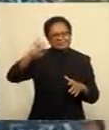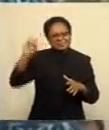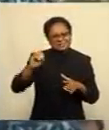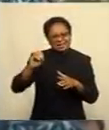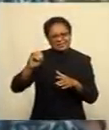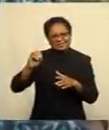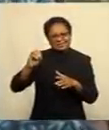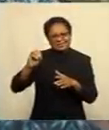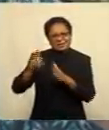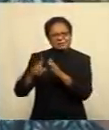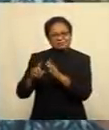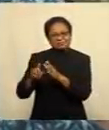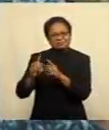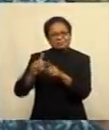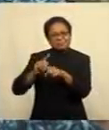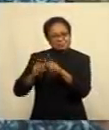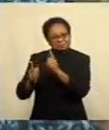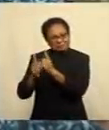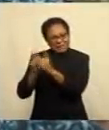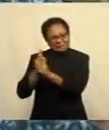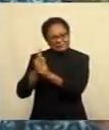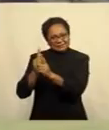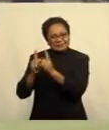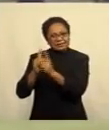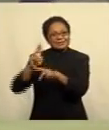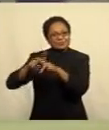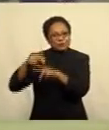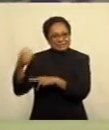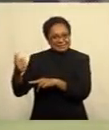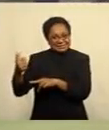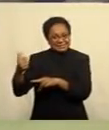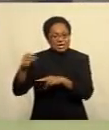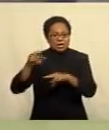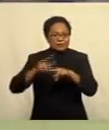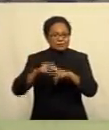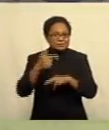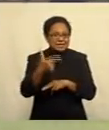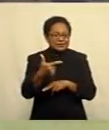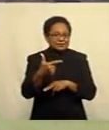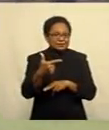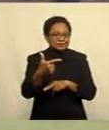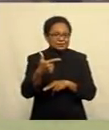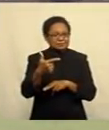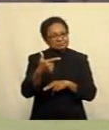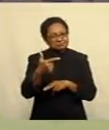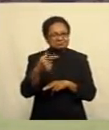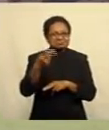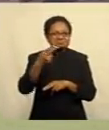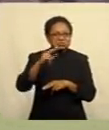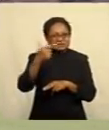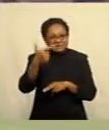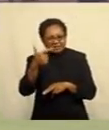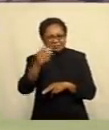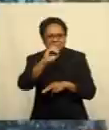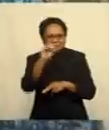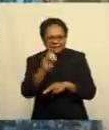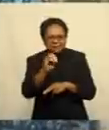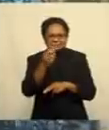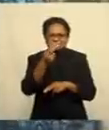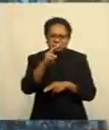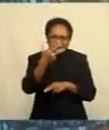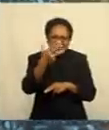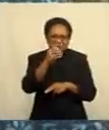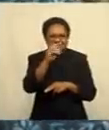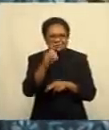Form 6, and our Form 7 was about 27% or 29%. It was